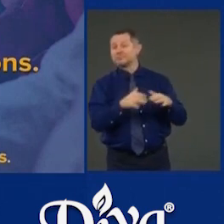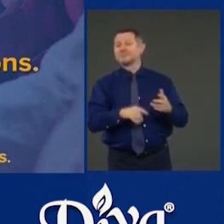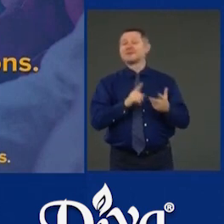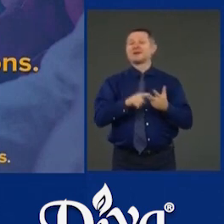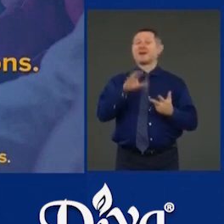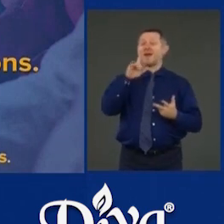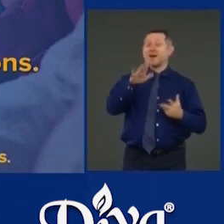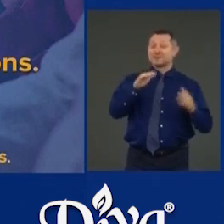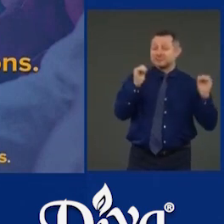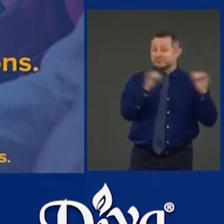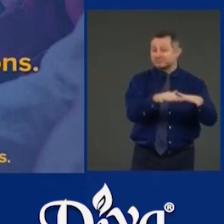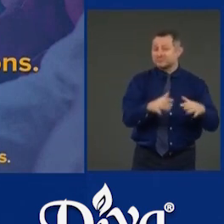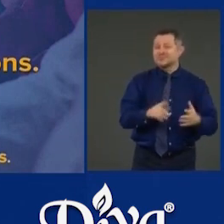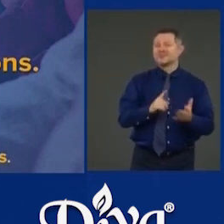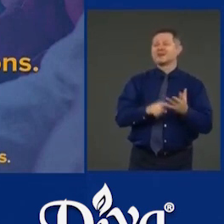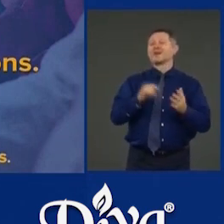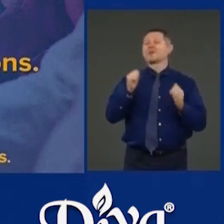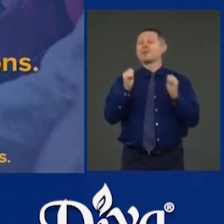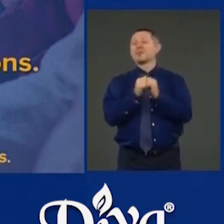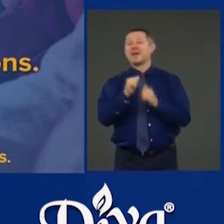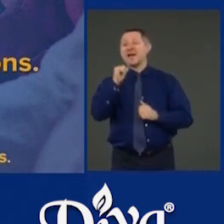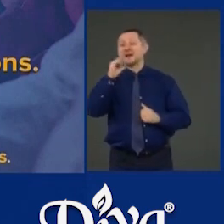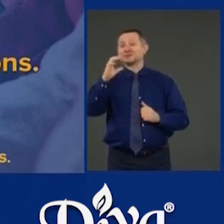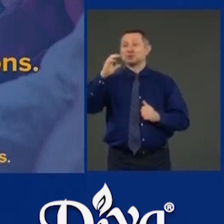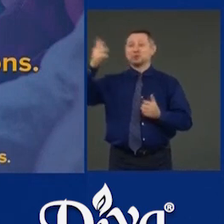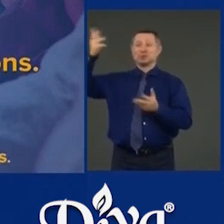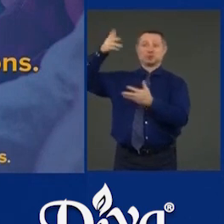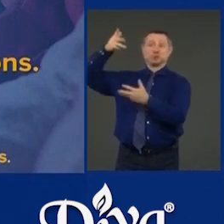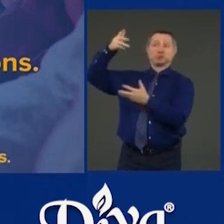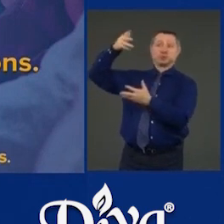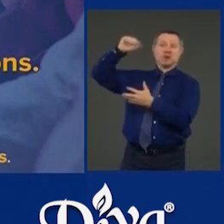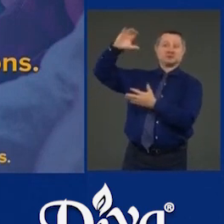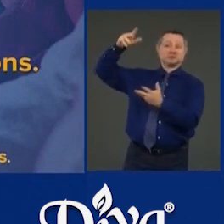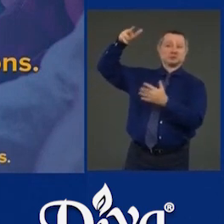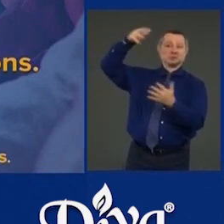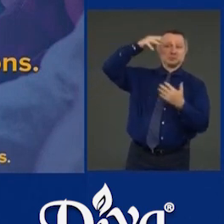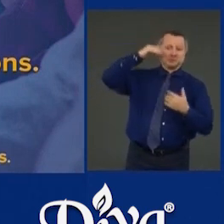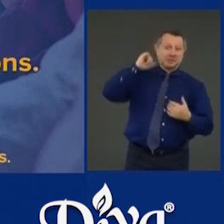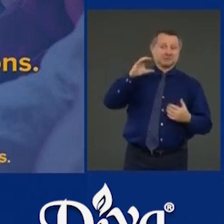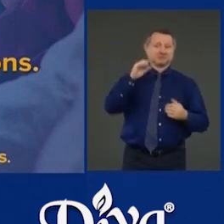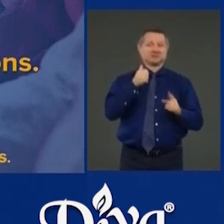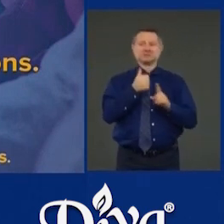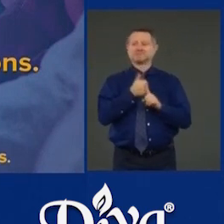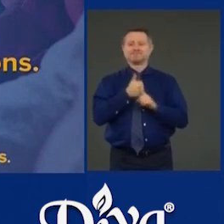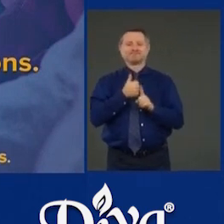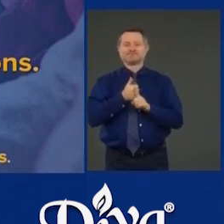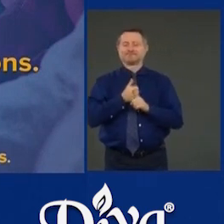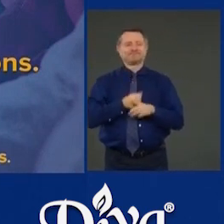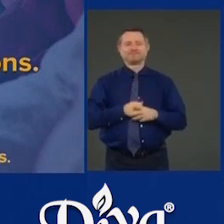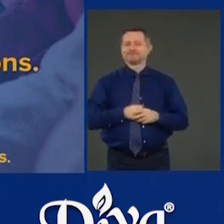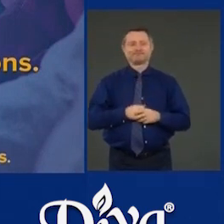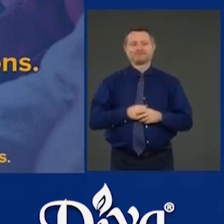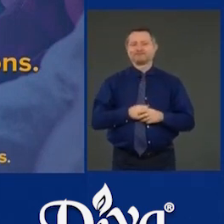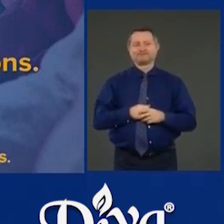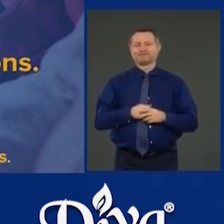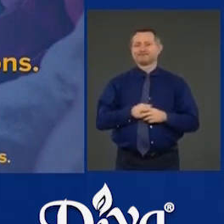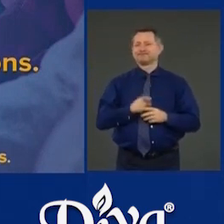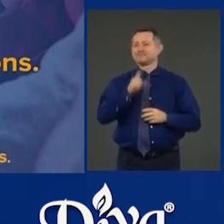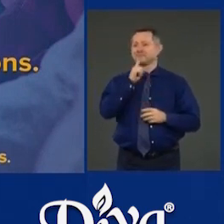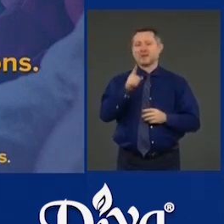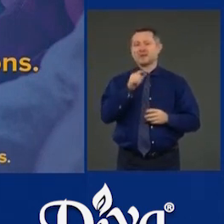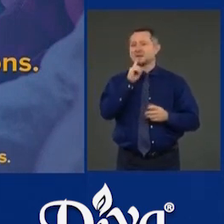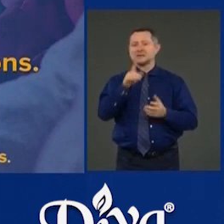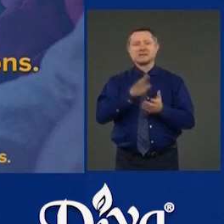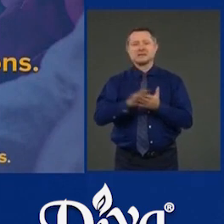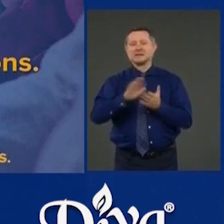clubs with air conditioning, that air conditioning may not be cleansing the air